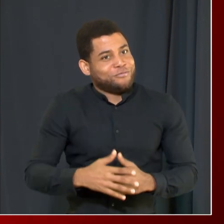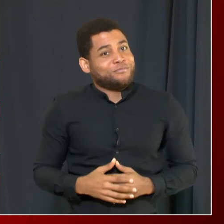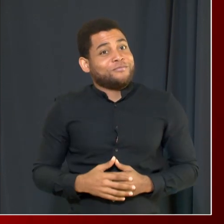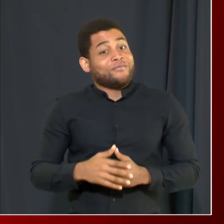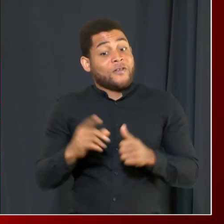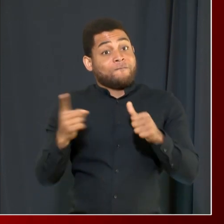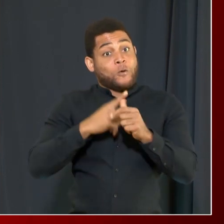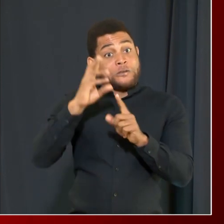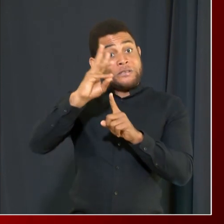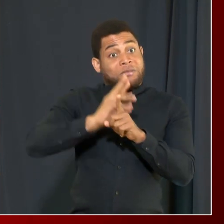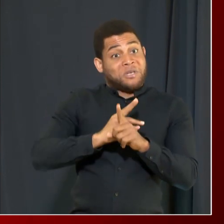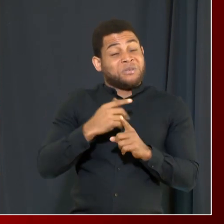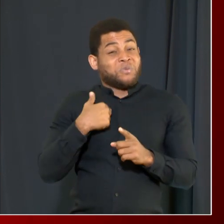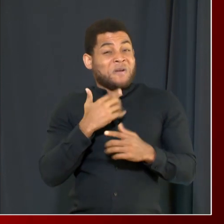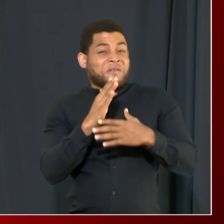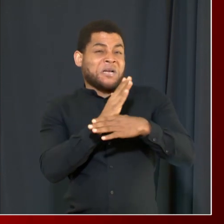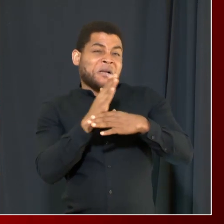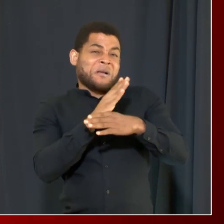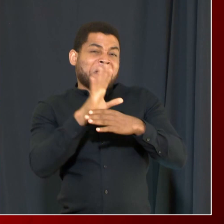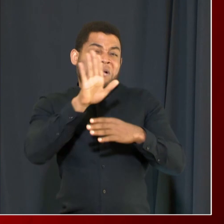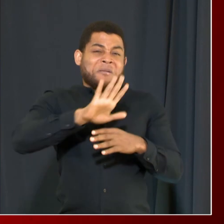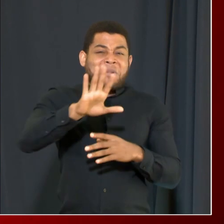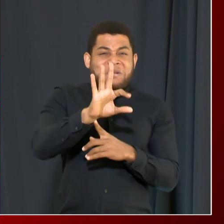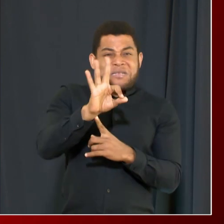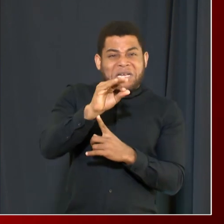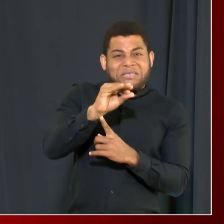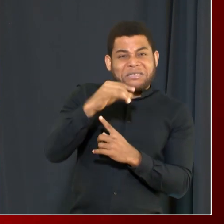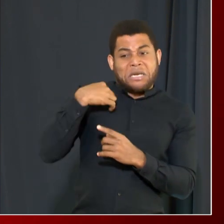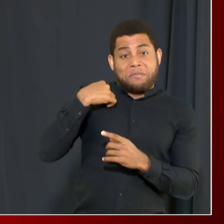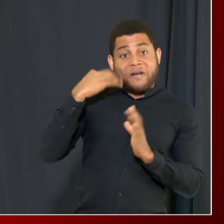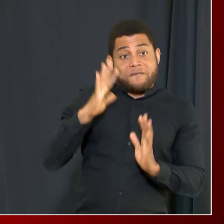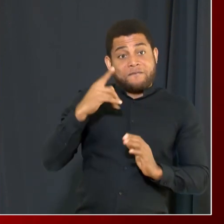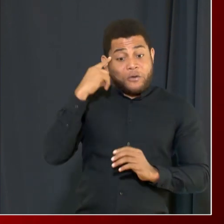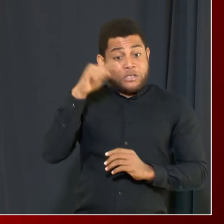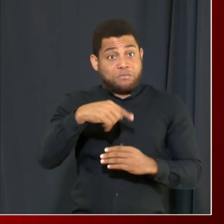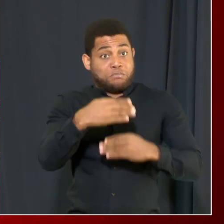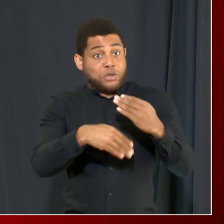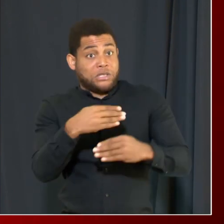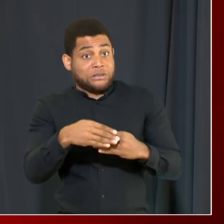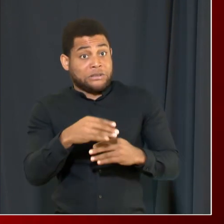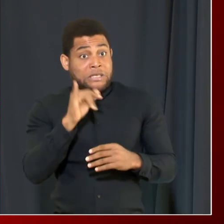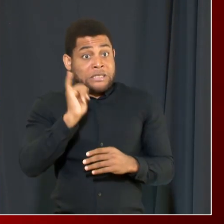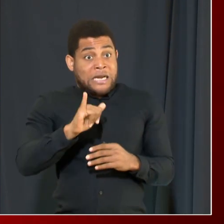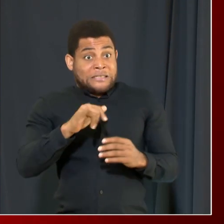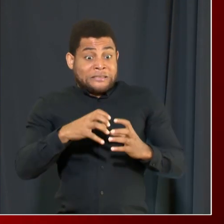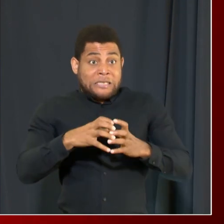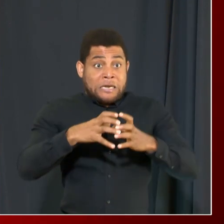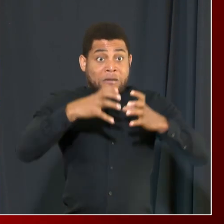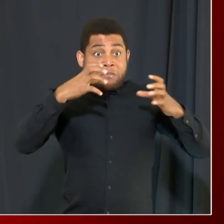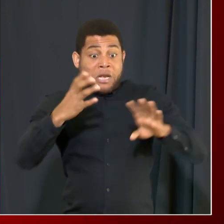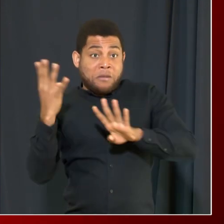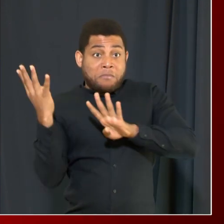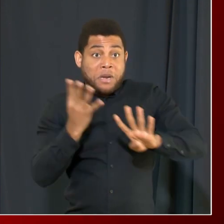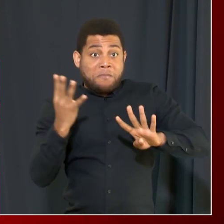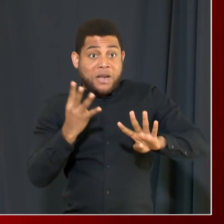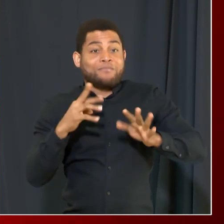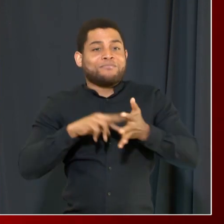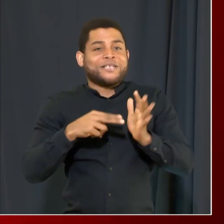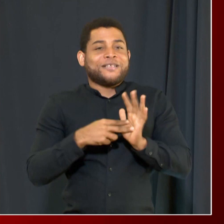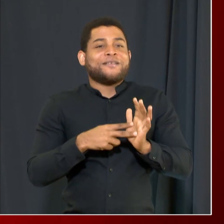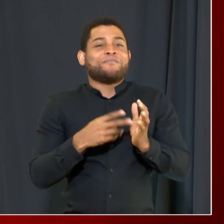we had an average of 90 applicants in this process. This expanded pipeline is a combination of multiple efforts, but we